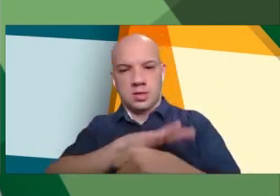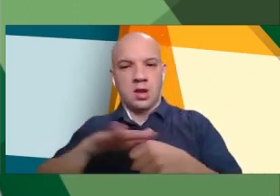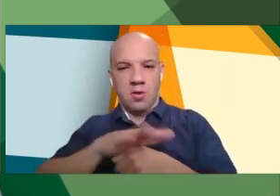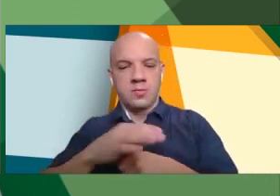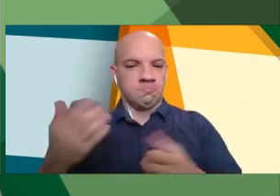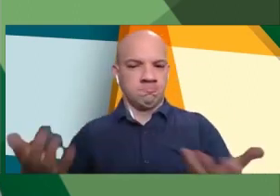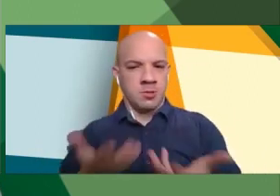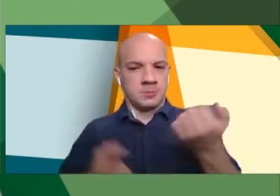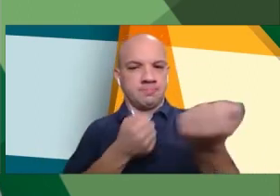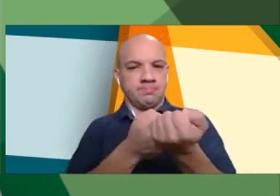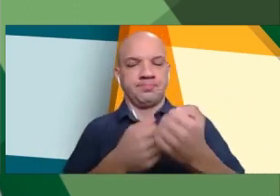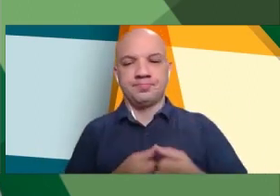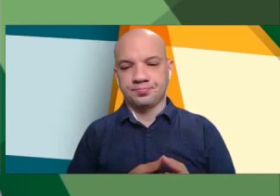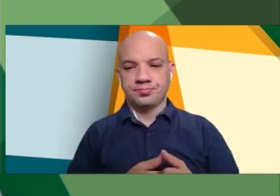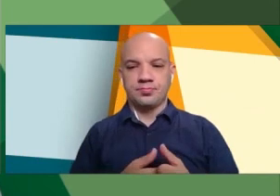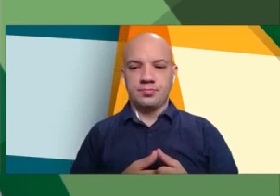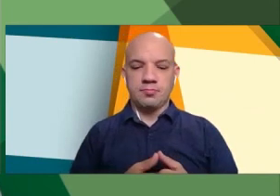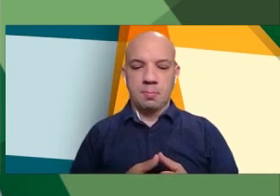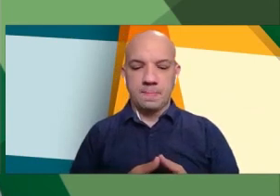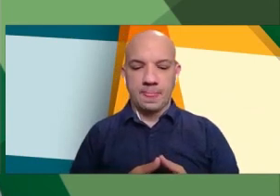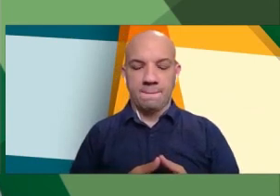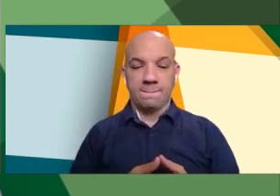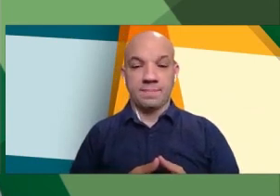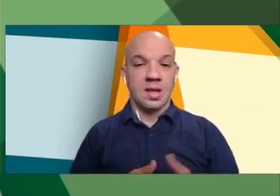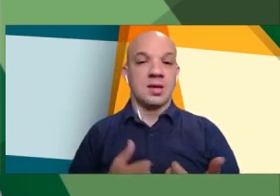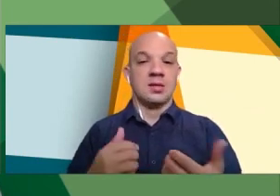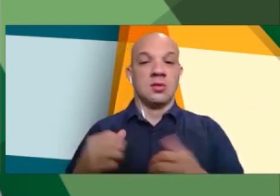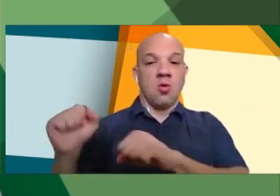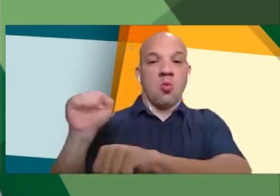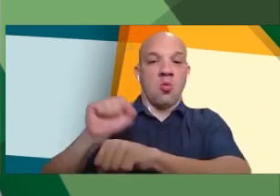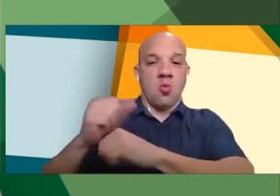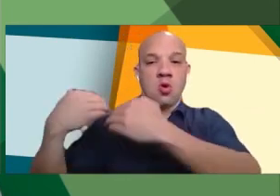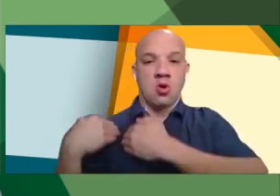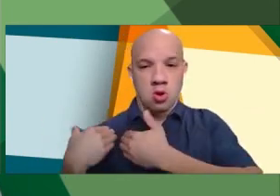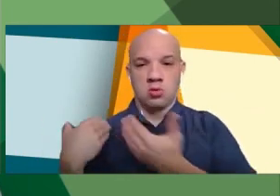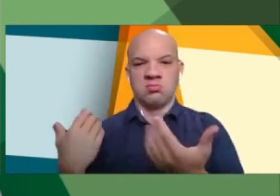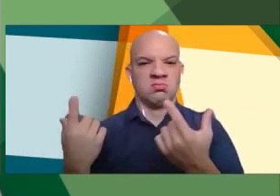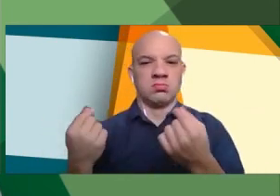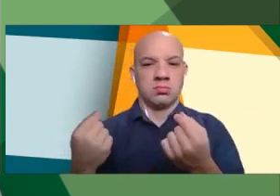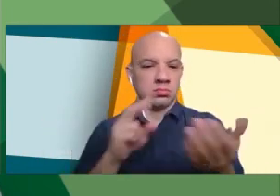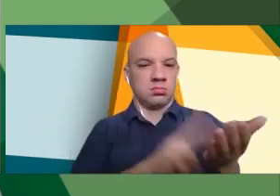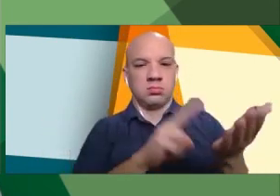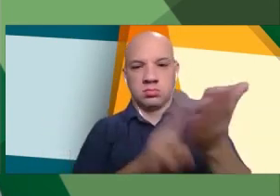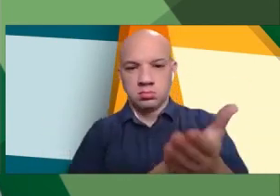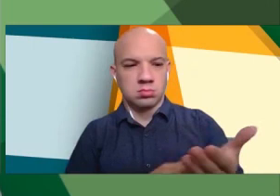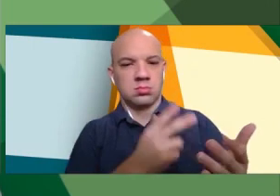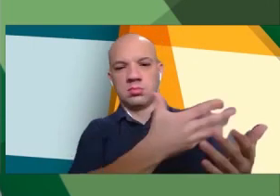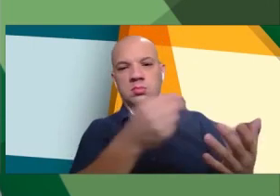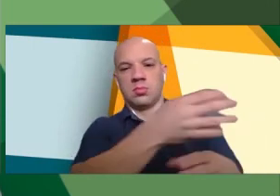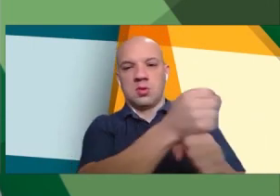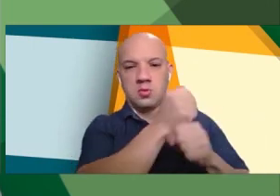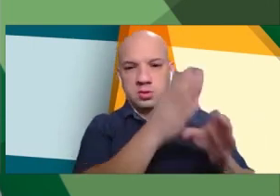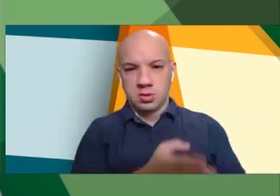how we have established our workflow with our contractors and recipients.